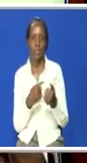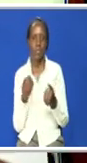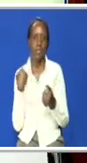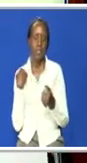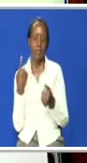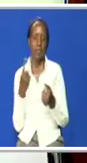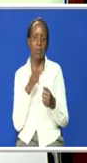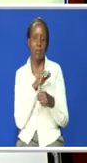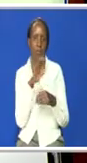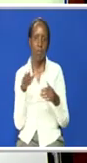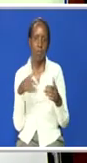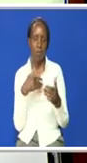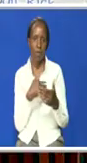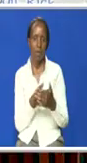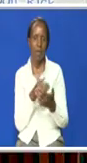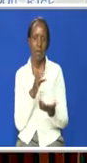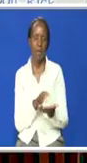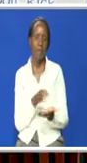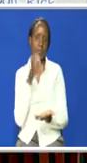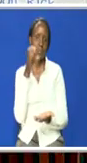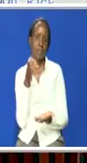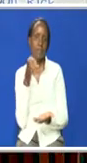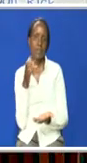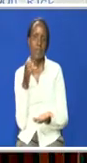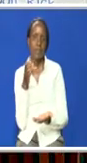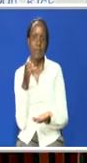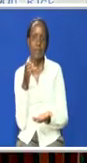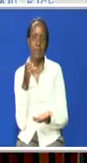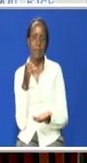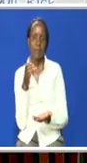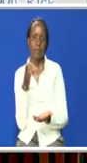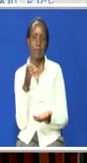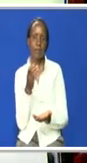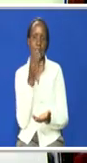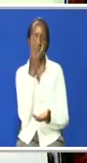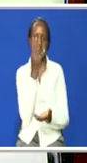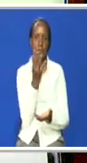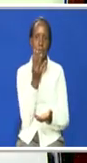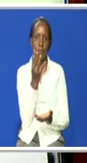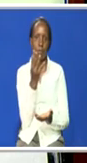of all the cups. So it is